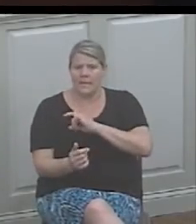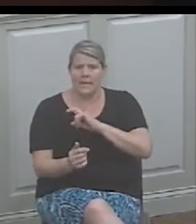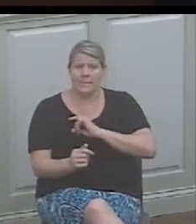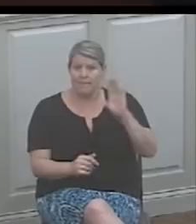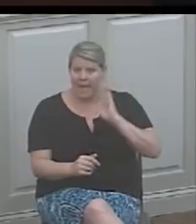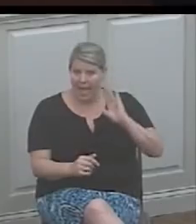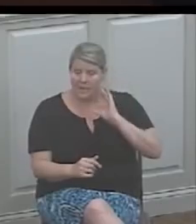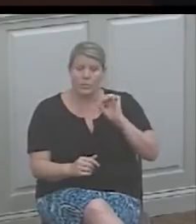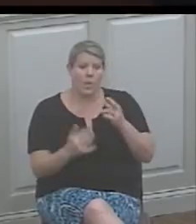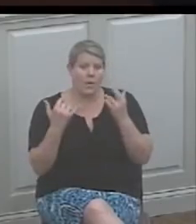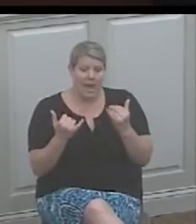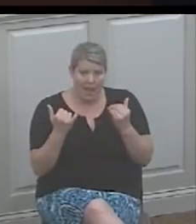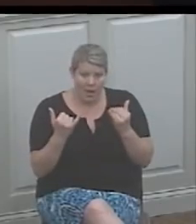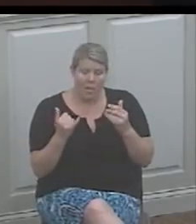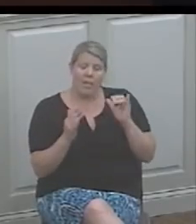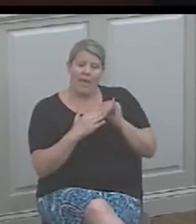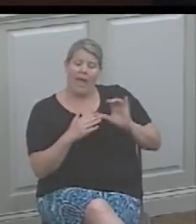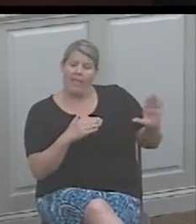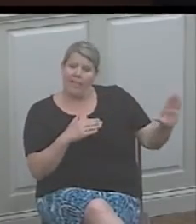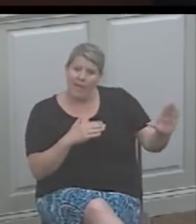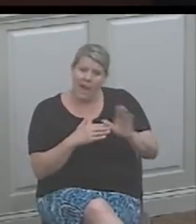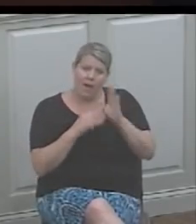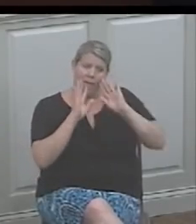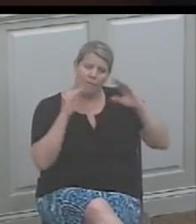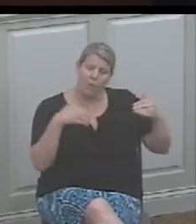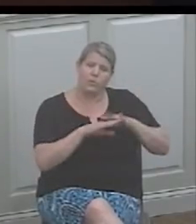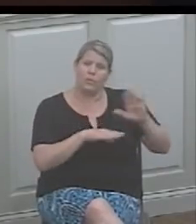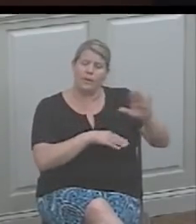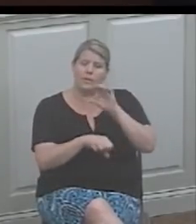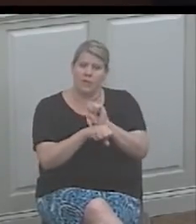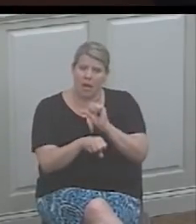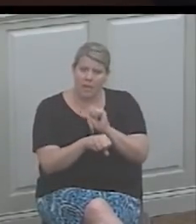their faithful and loyal devotion to their responsibilities have rendered